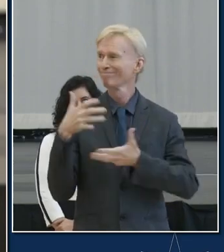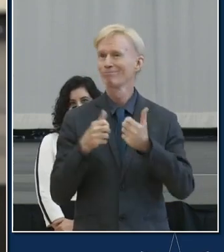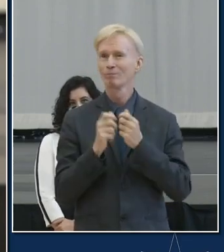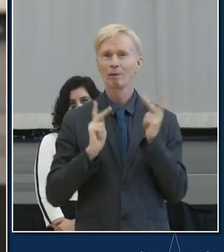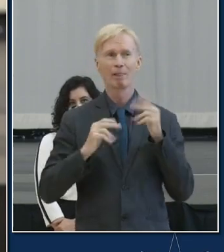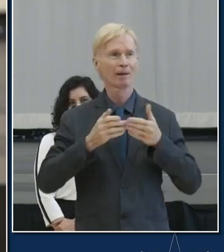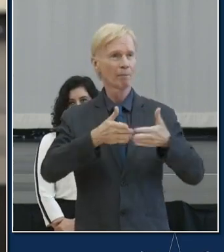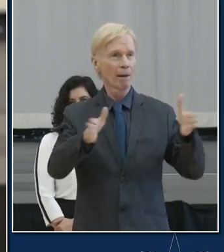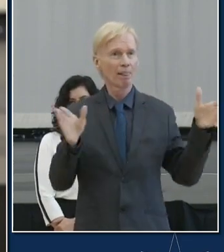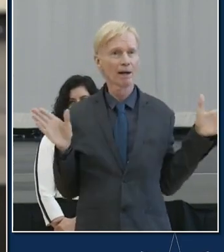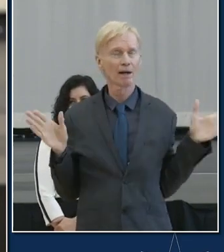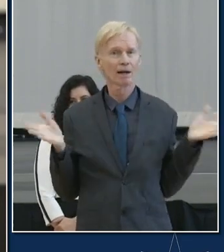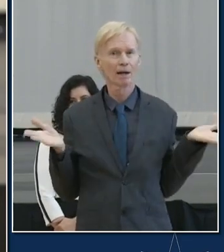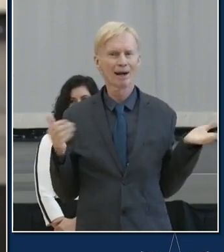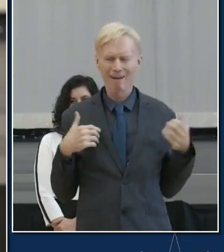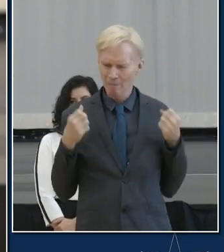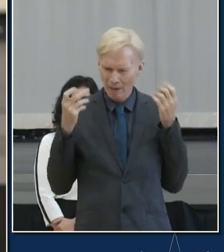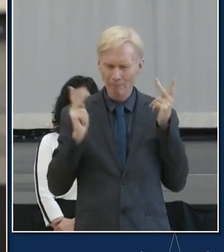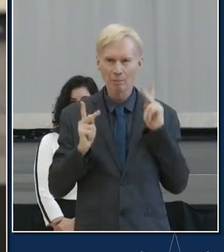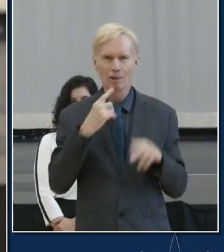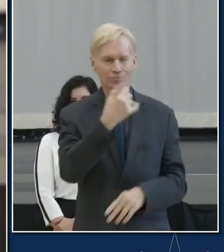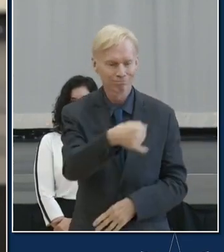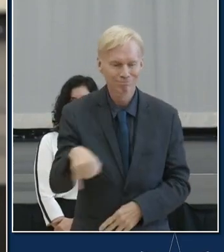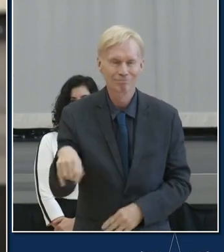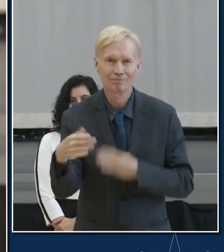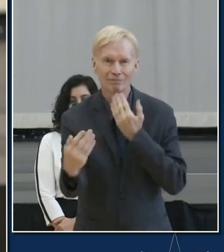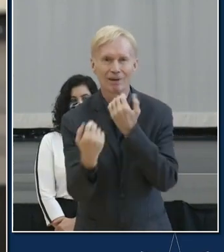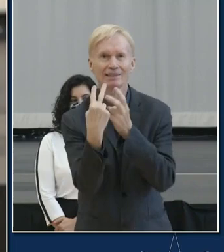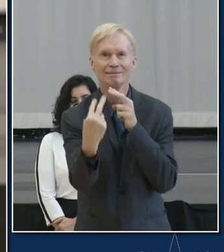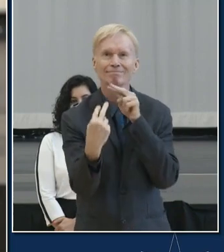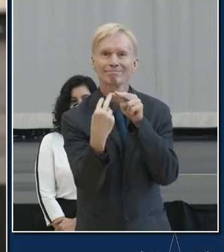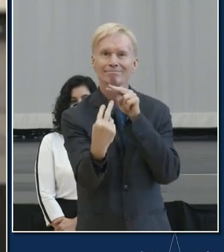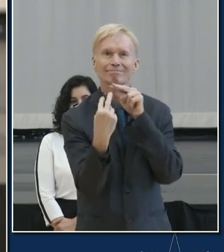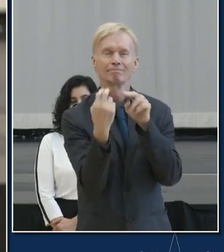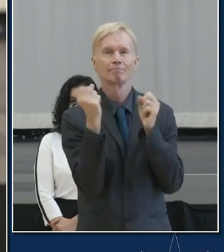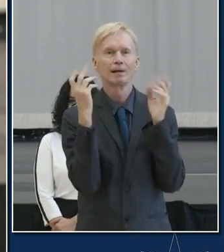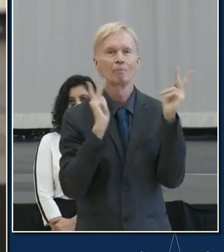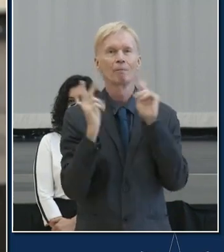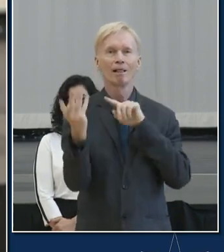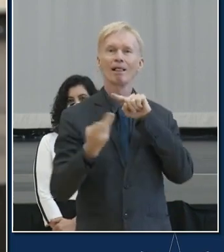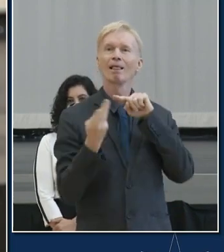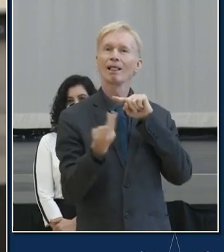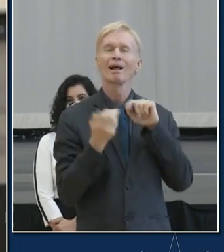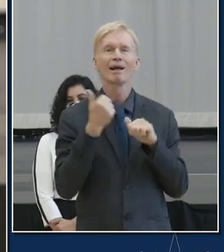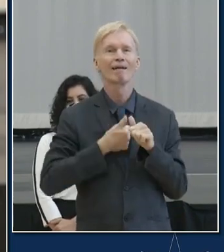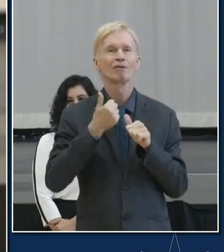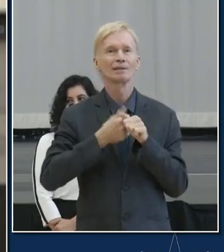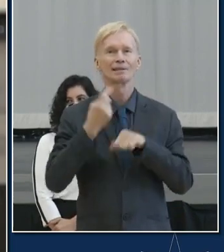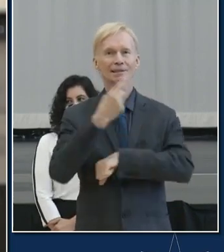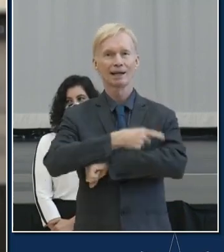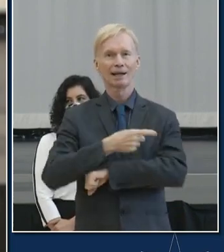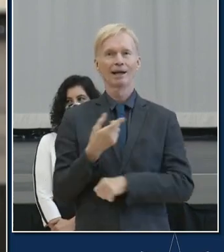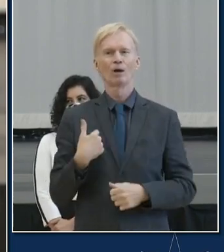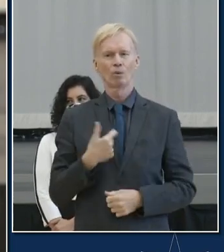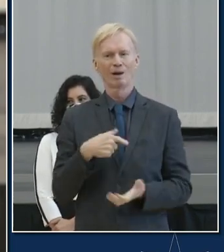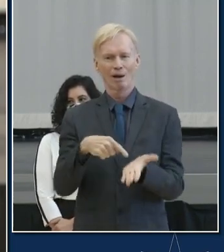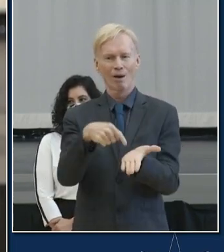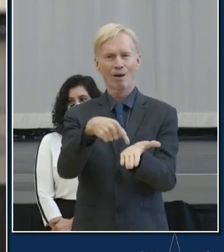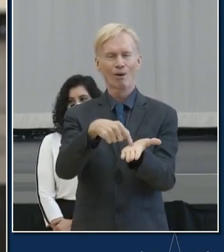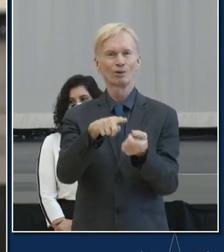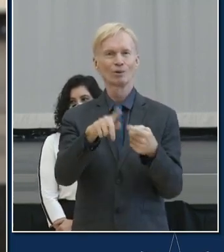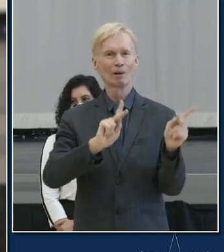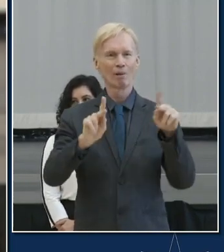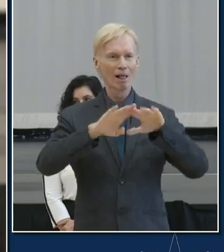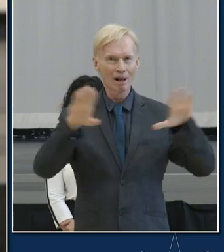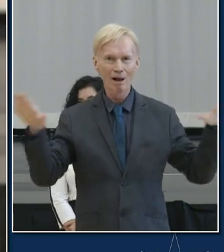public. We've got a lot of frontline employees out there who are interacting with members of the public every day. We owe it to the public to also